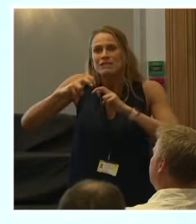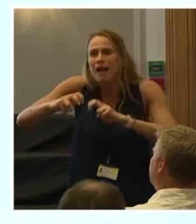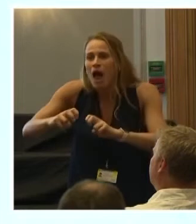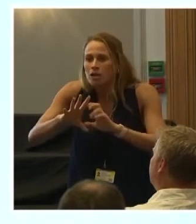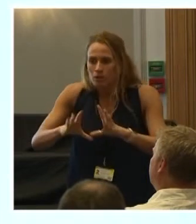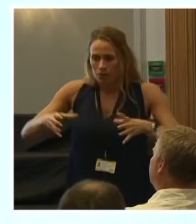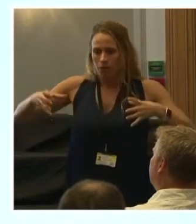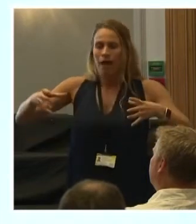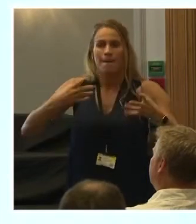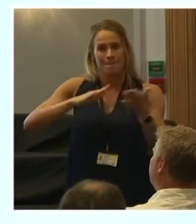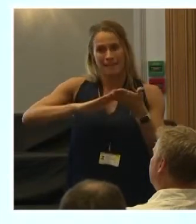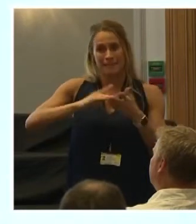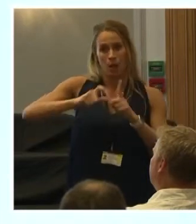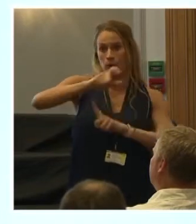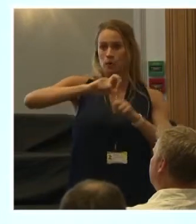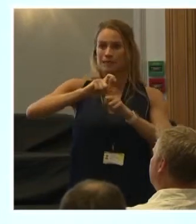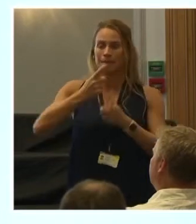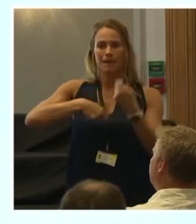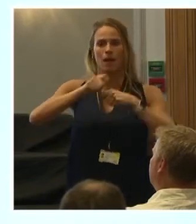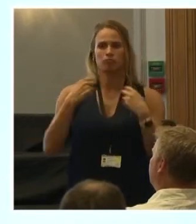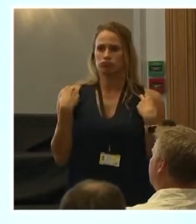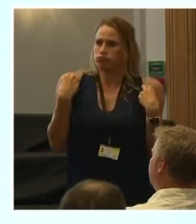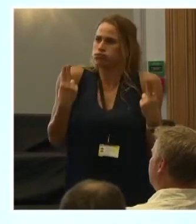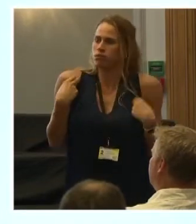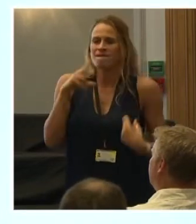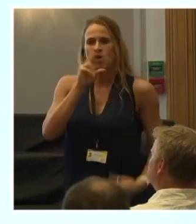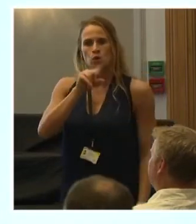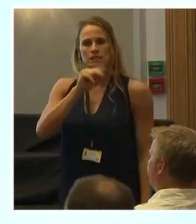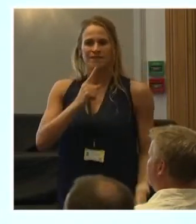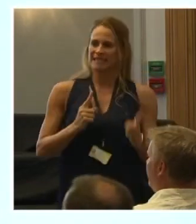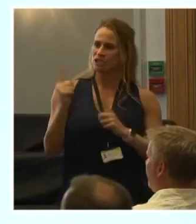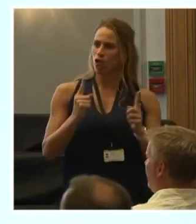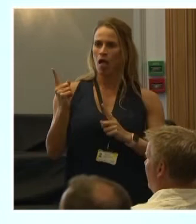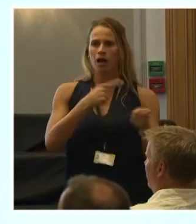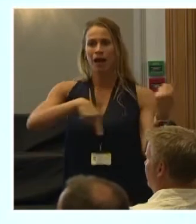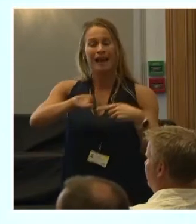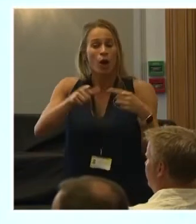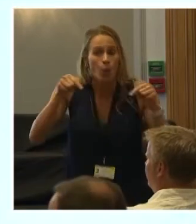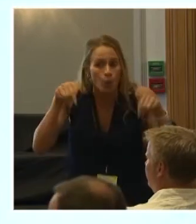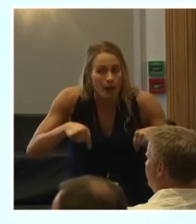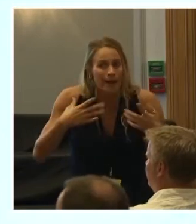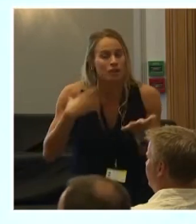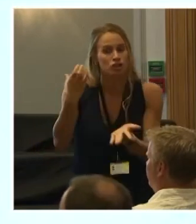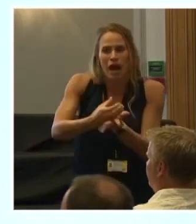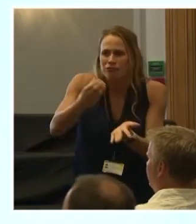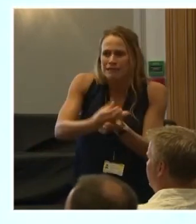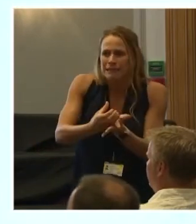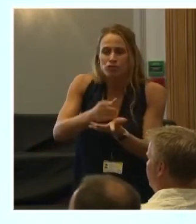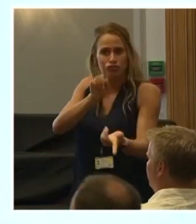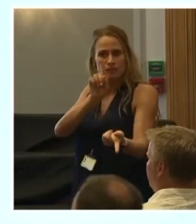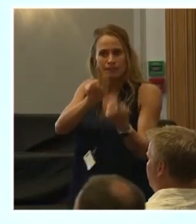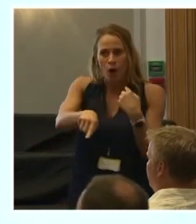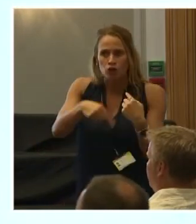and importantly, each other. And we, the charity, in turn, respond to what you, the community, our